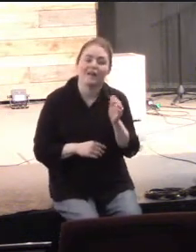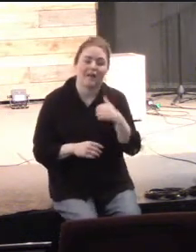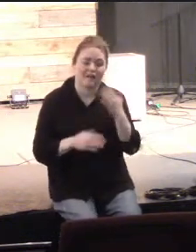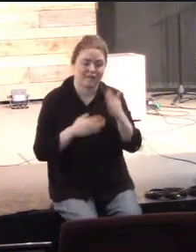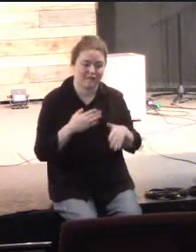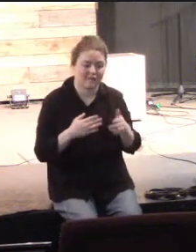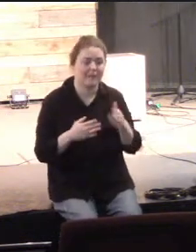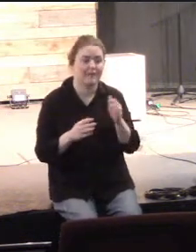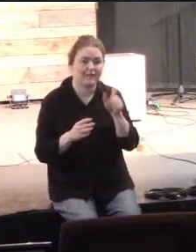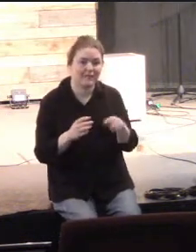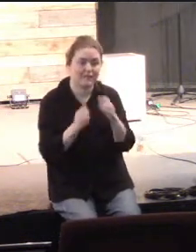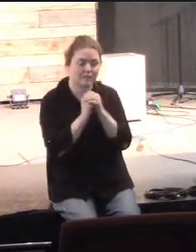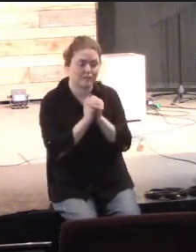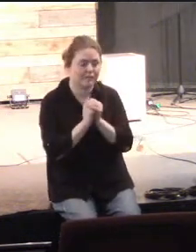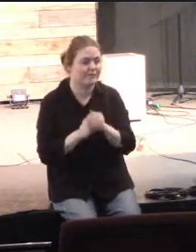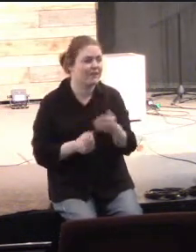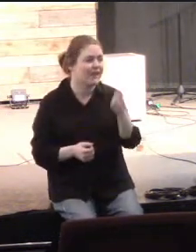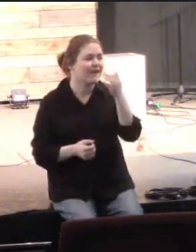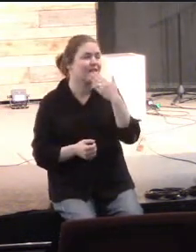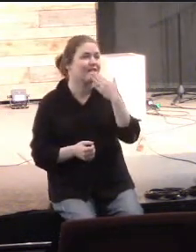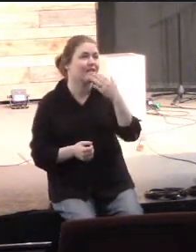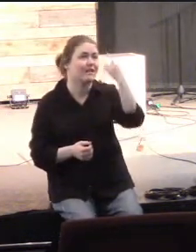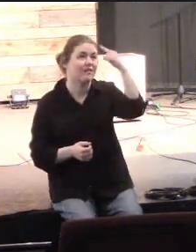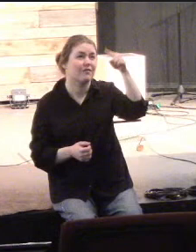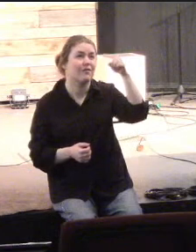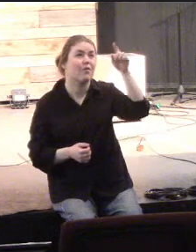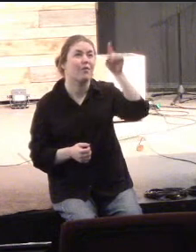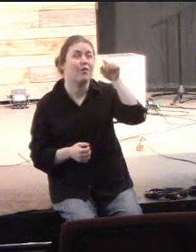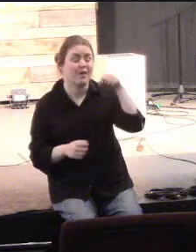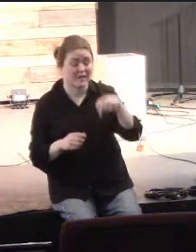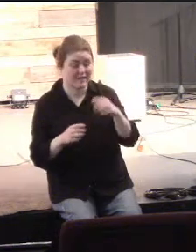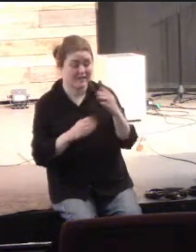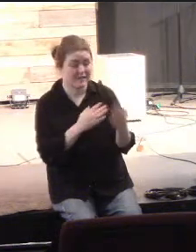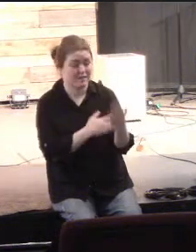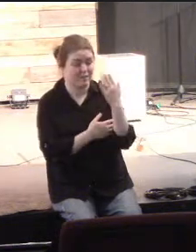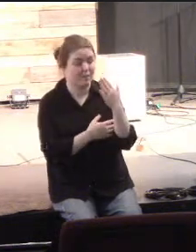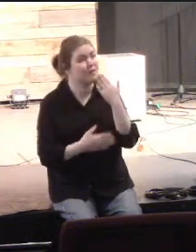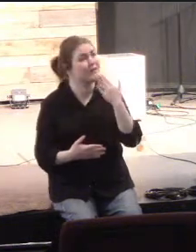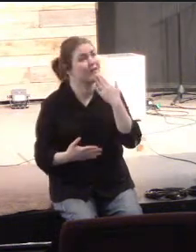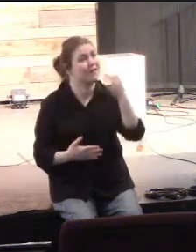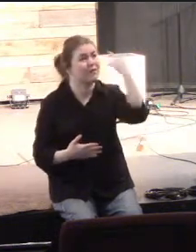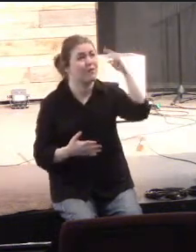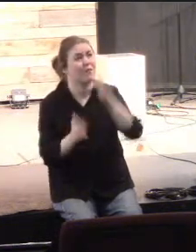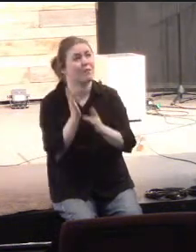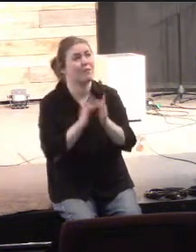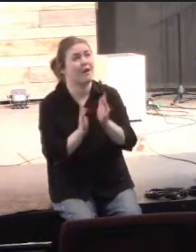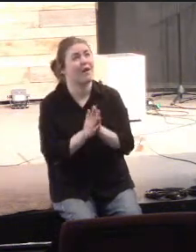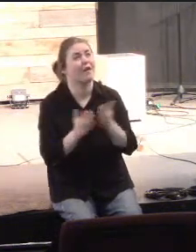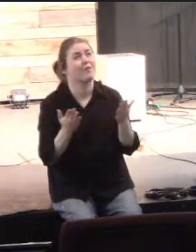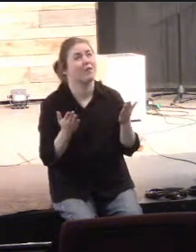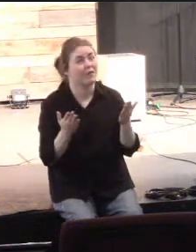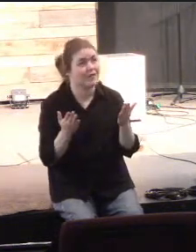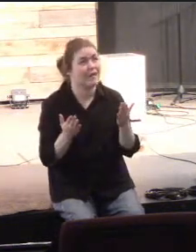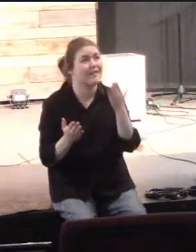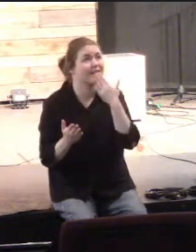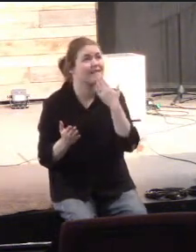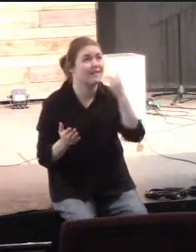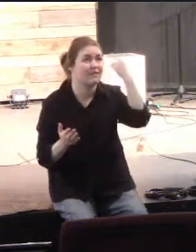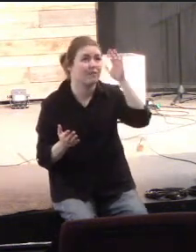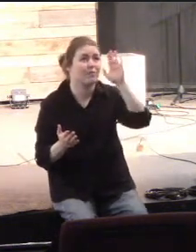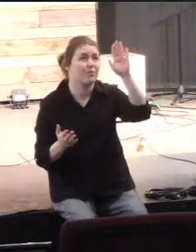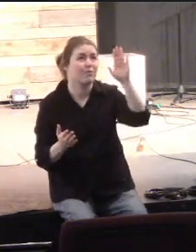pray. God, thank you for this morning. We really thank you for the Bible. Thank you for your word, God, that